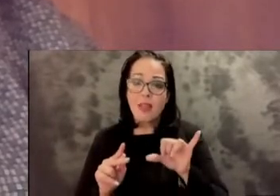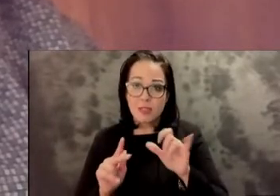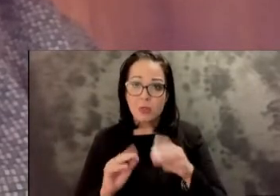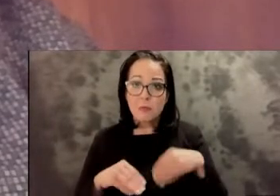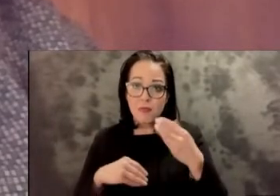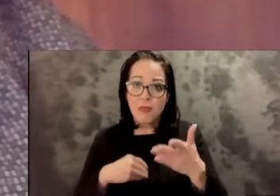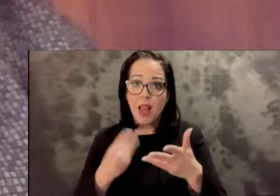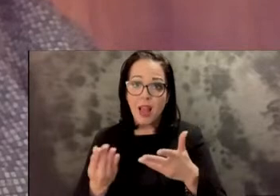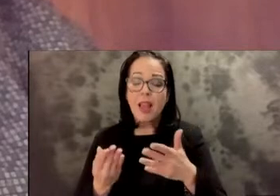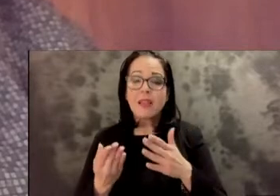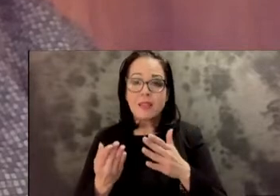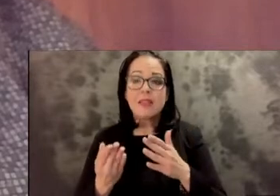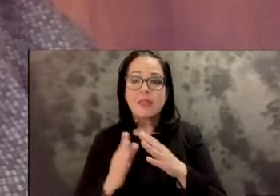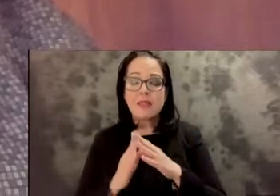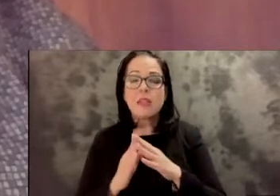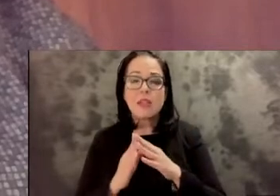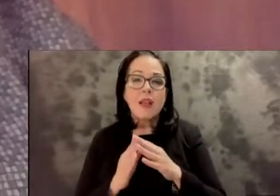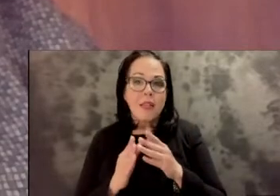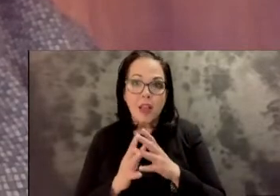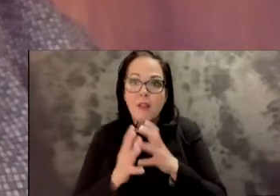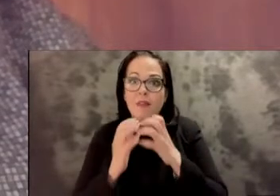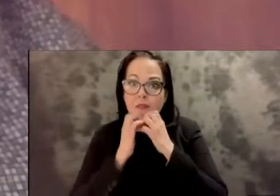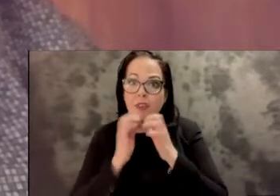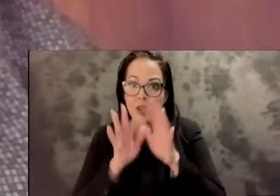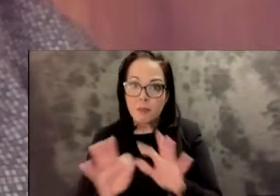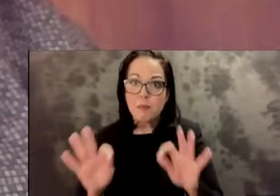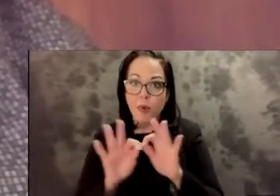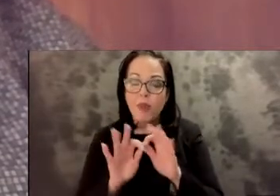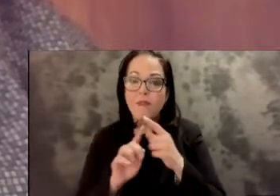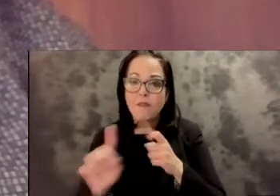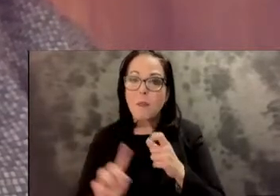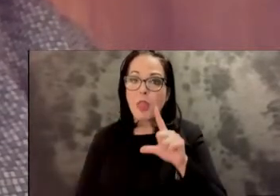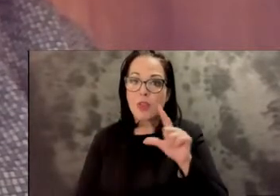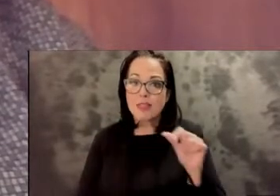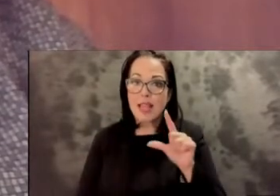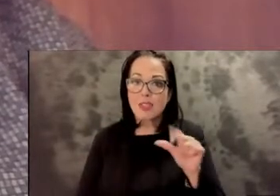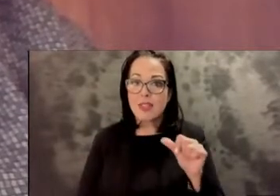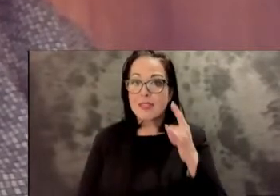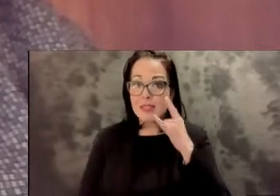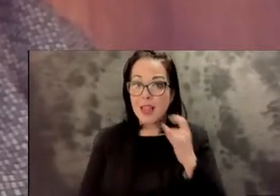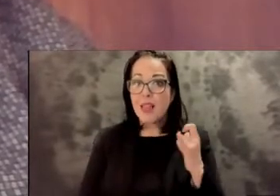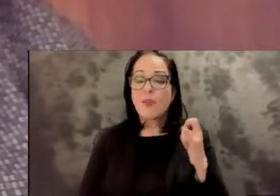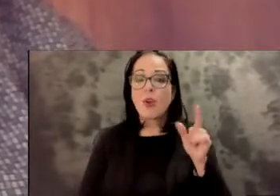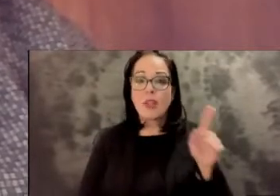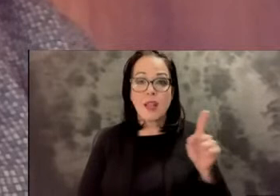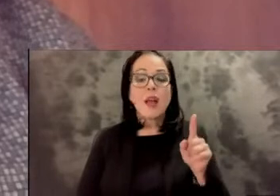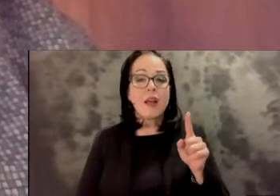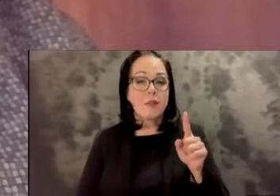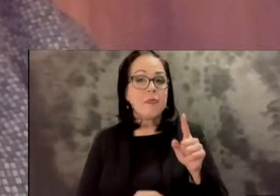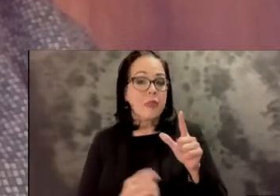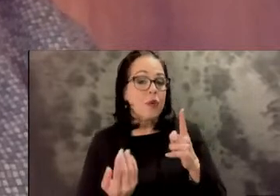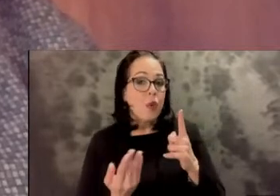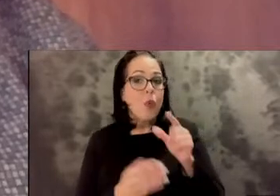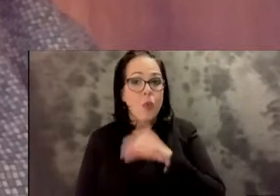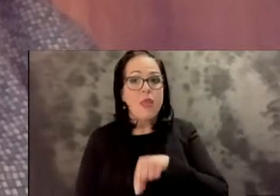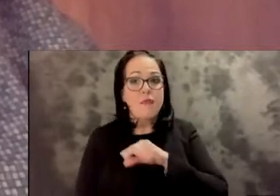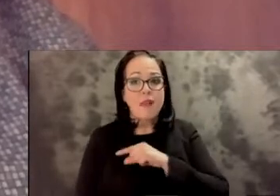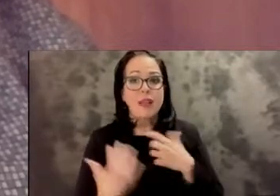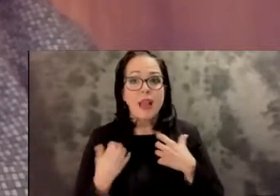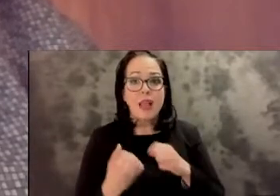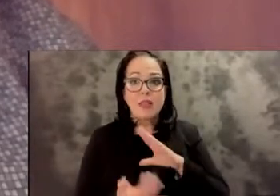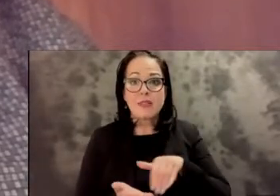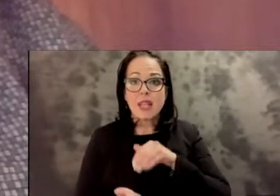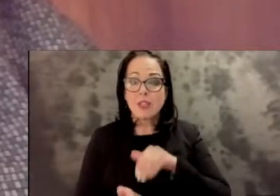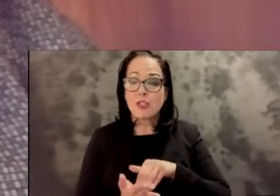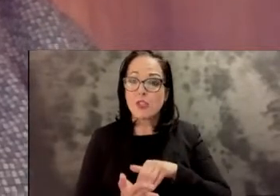granular information from a Los Angeles, California local federally qualified health center. Clínica